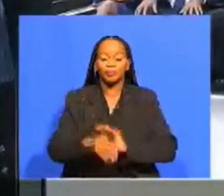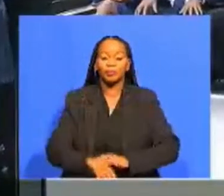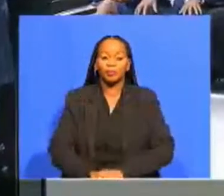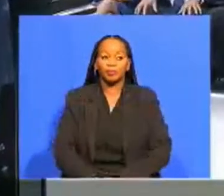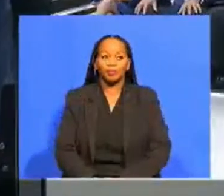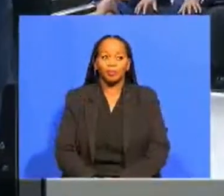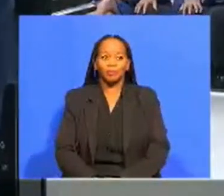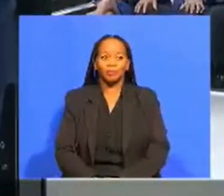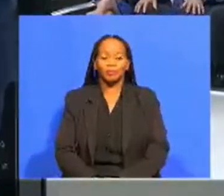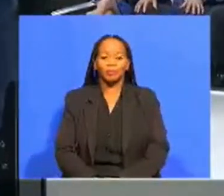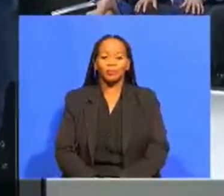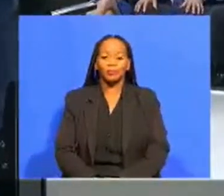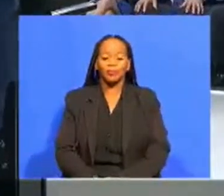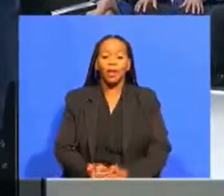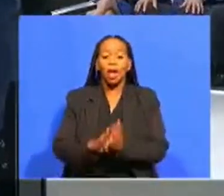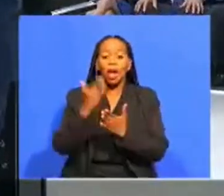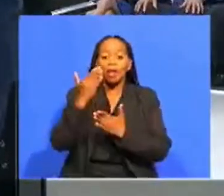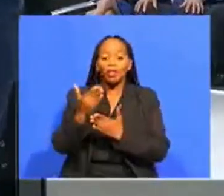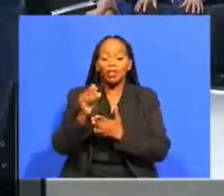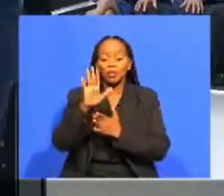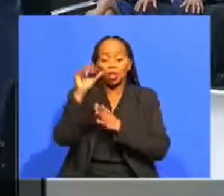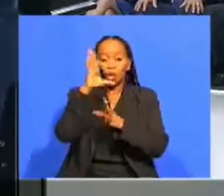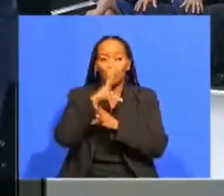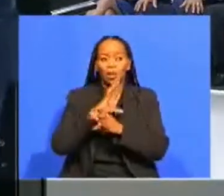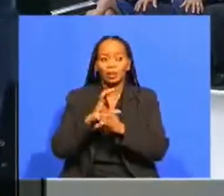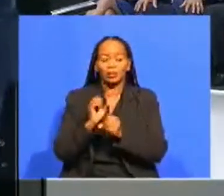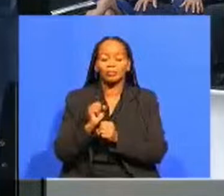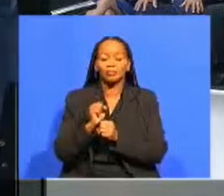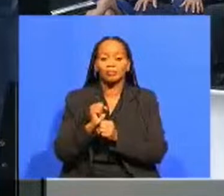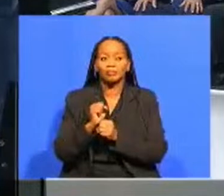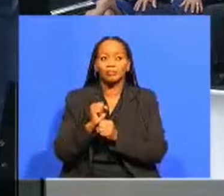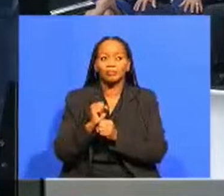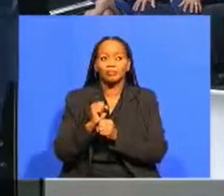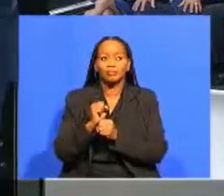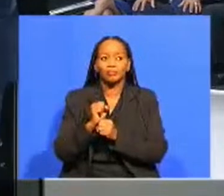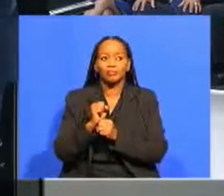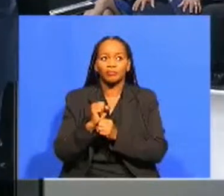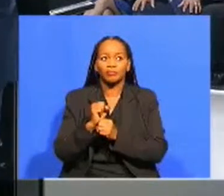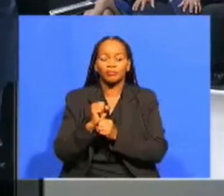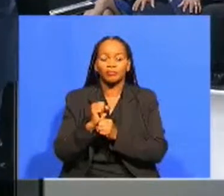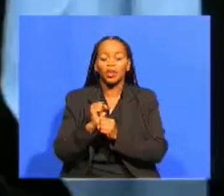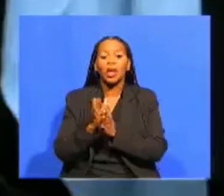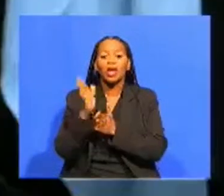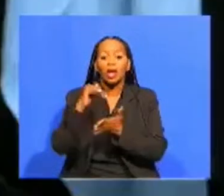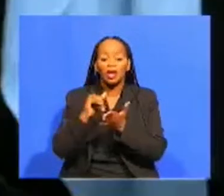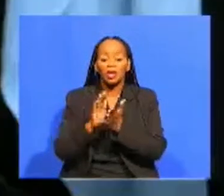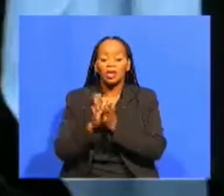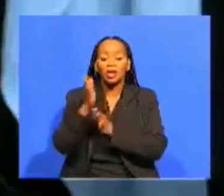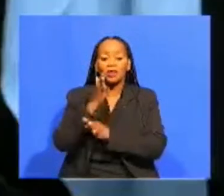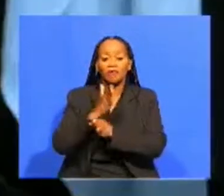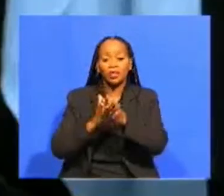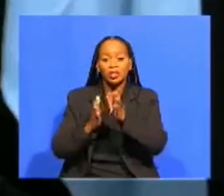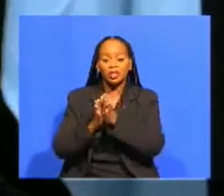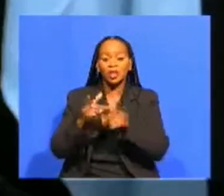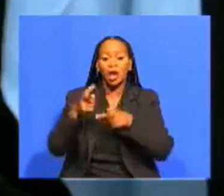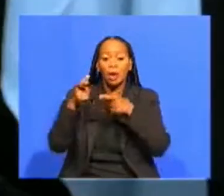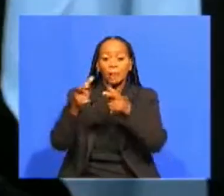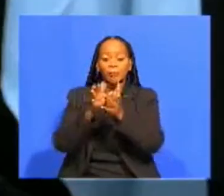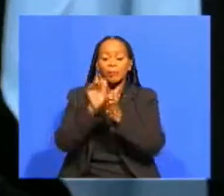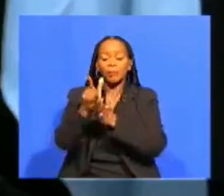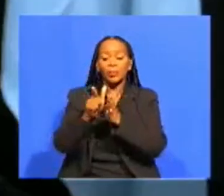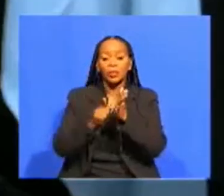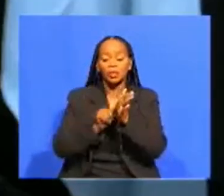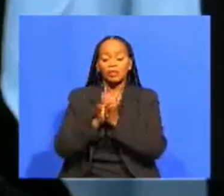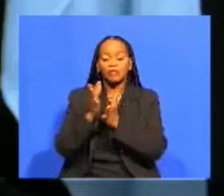So we're prepared Thank to you, Excellency. lend your assist with the infrastructure, provide the legislative